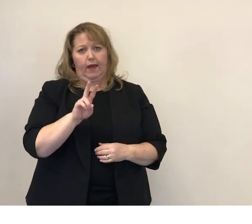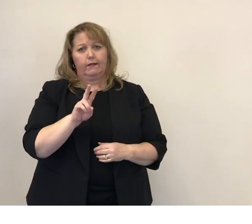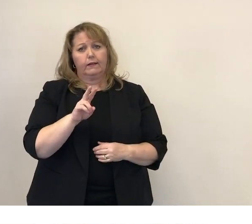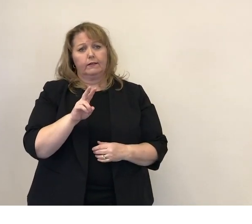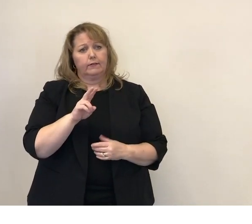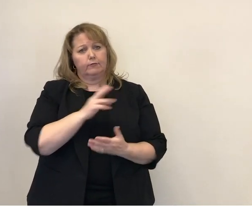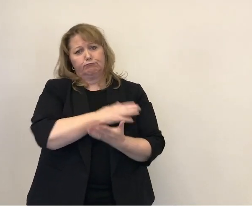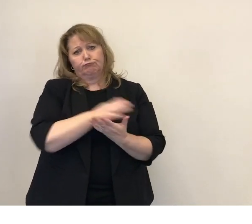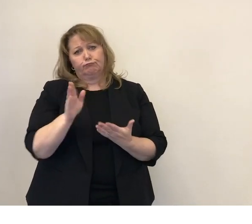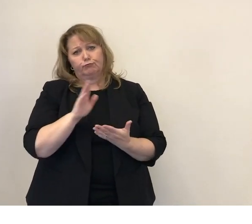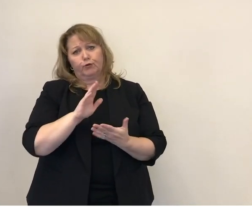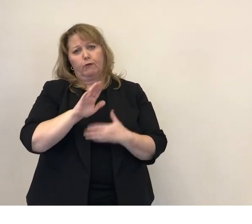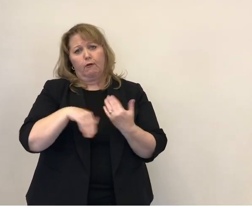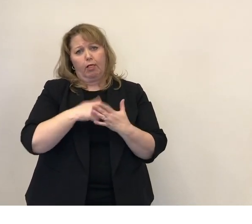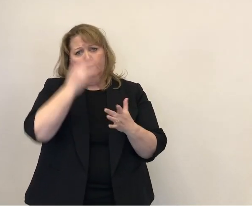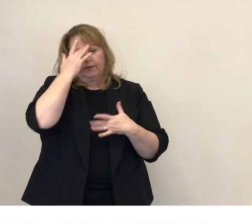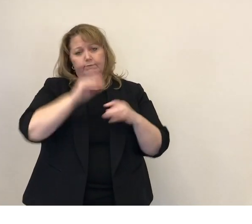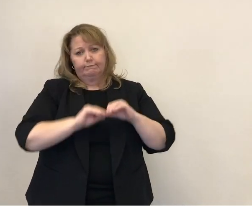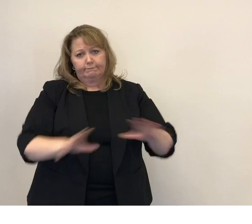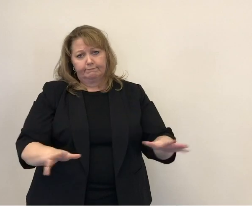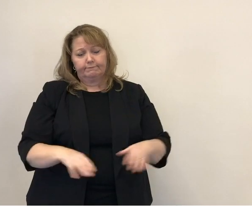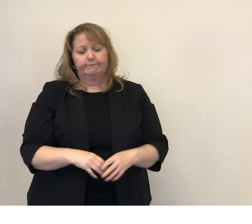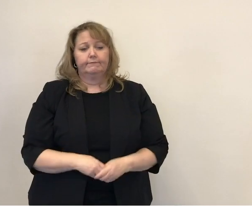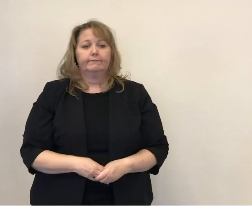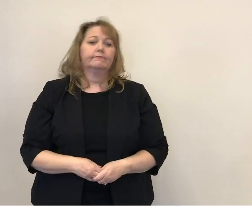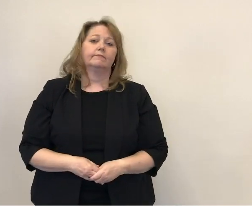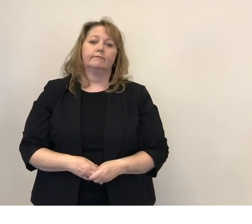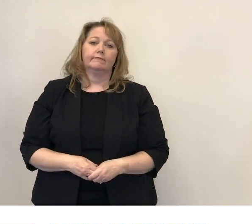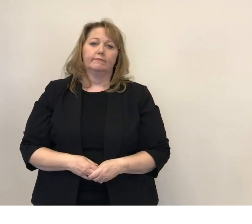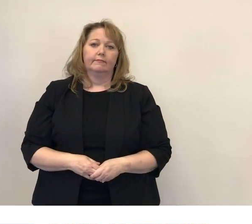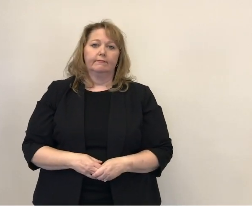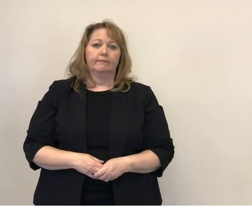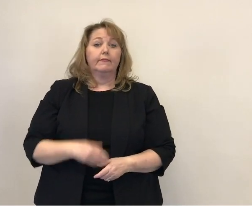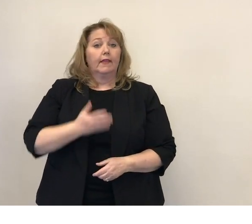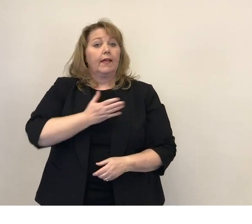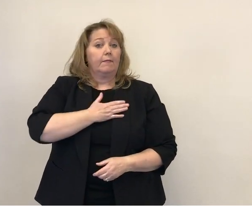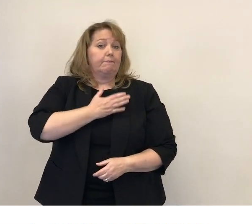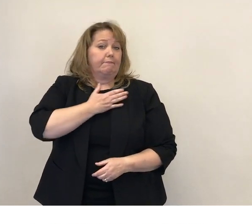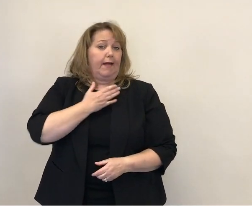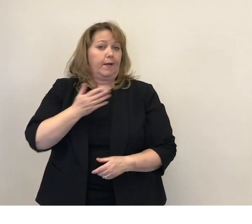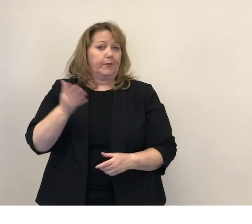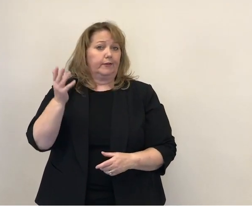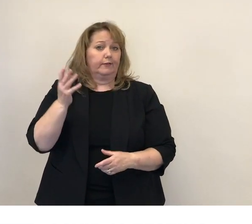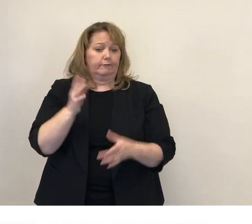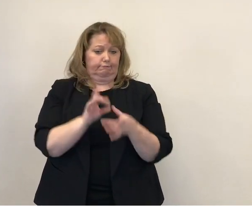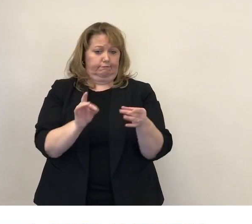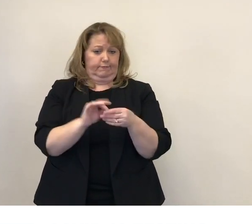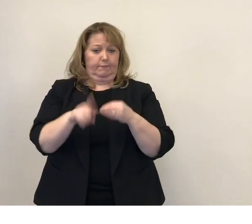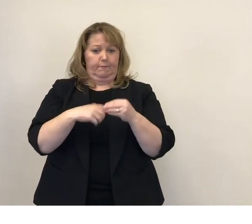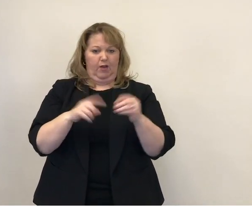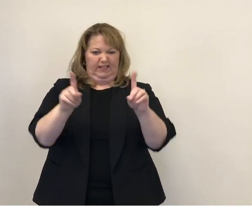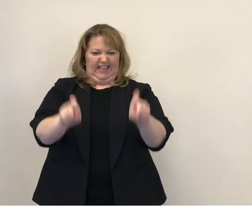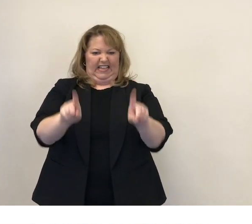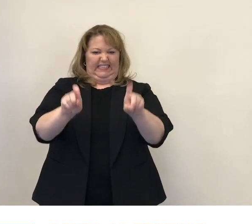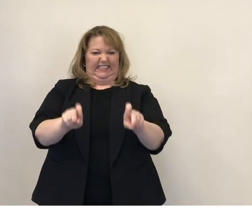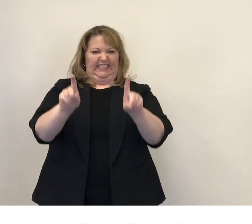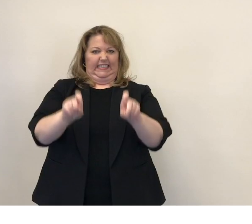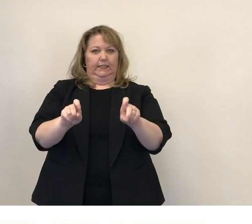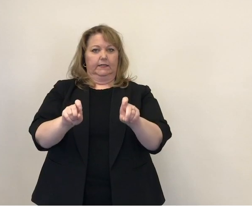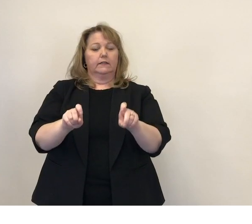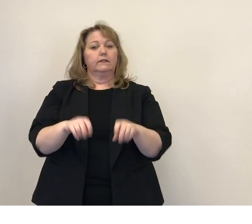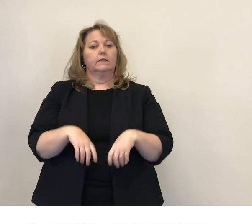this. I'm grateful for the opportunity to talk about this topic because testing, along with